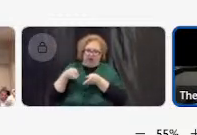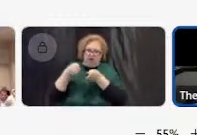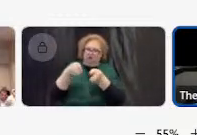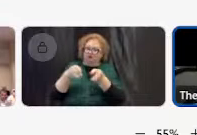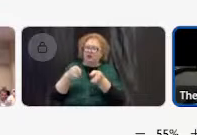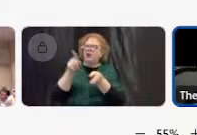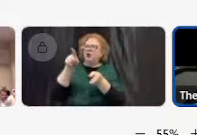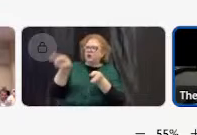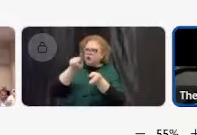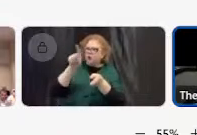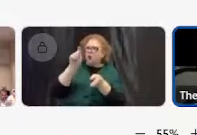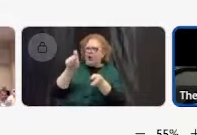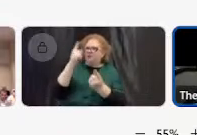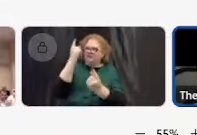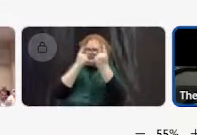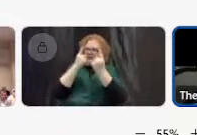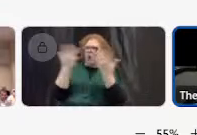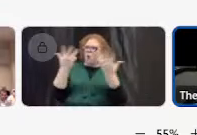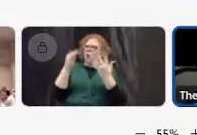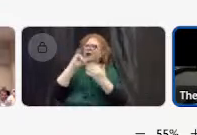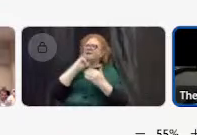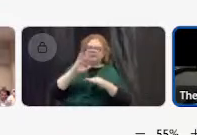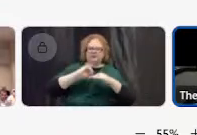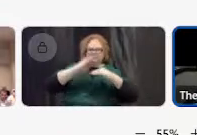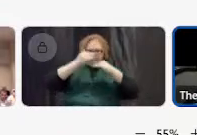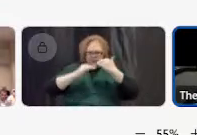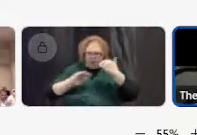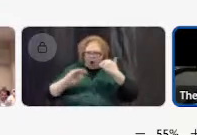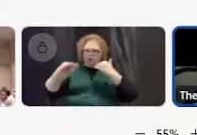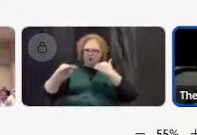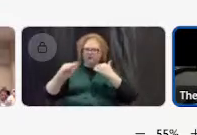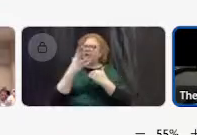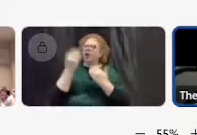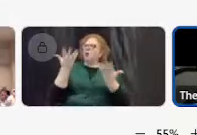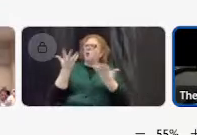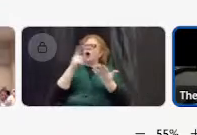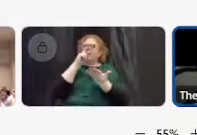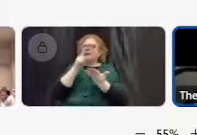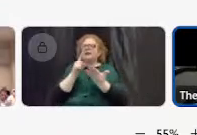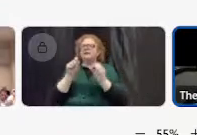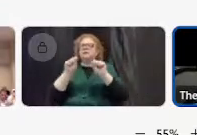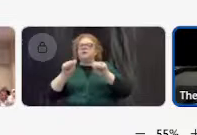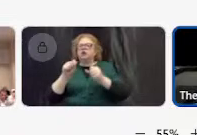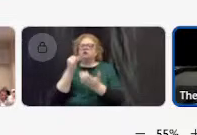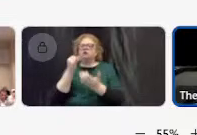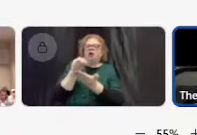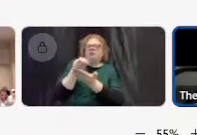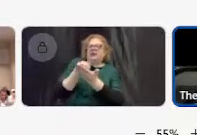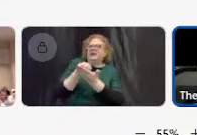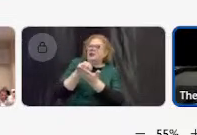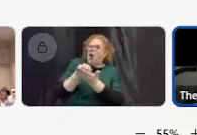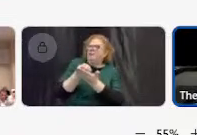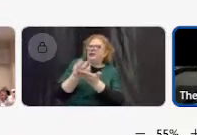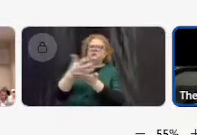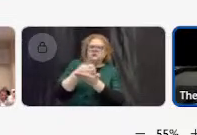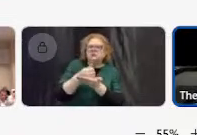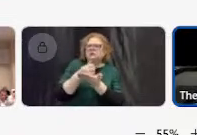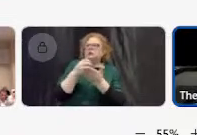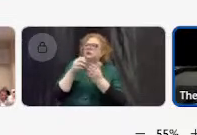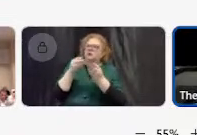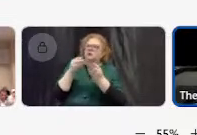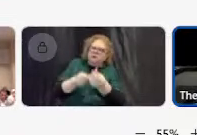consideration the topography and the economics of that undertaking. In addition, you are to take into